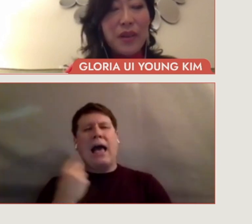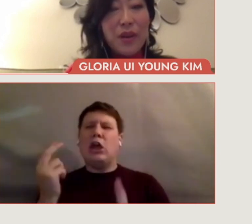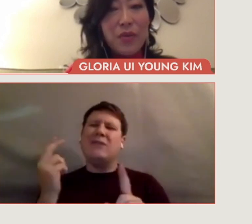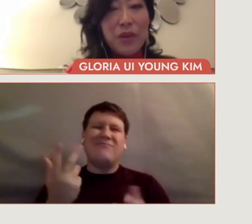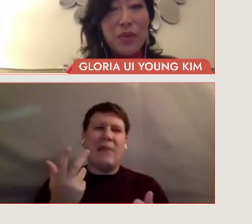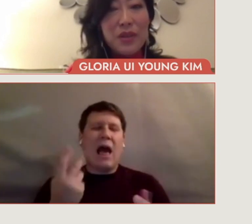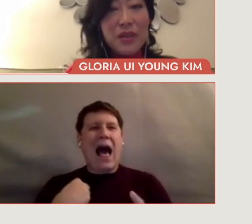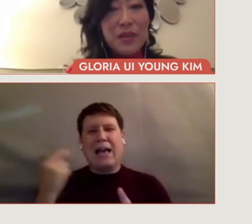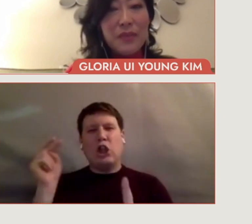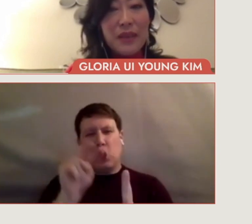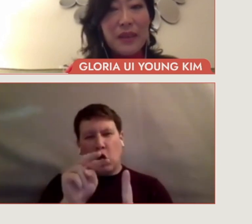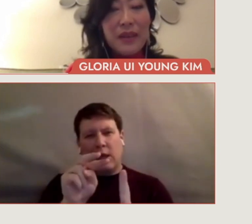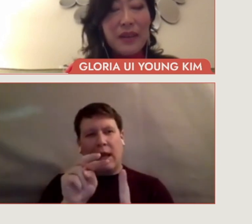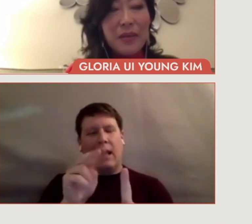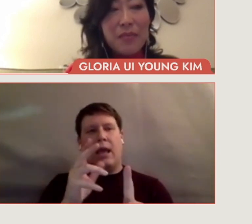while I really wanted to